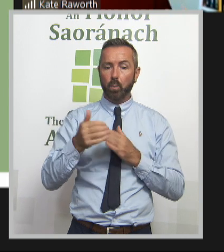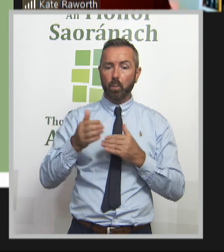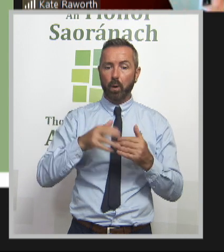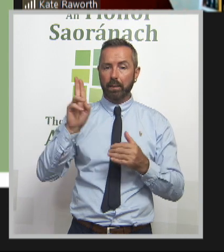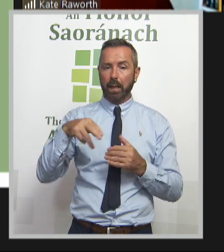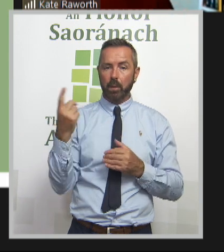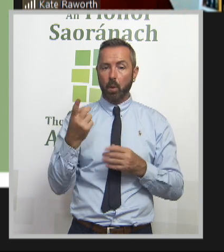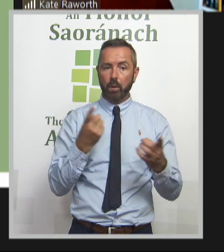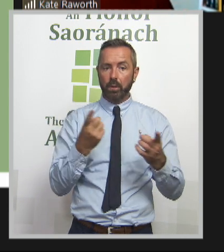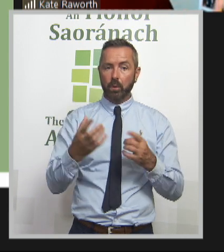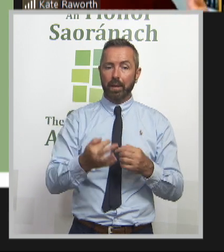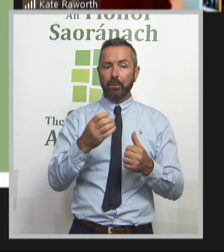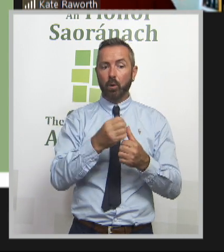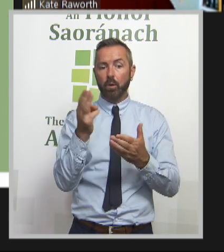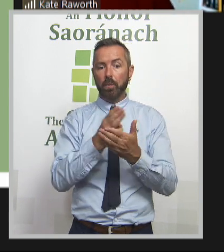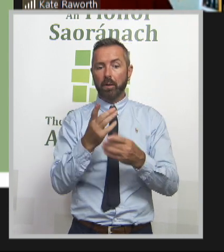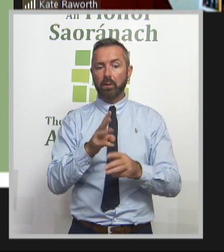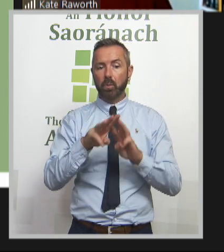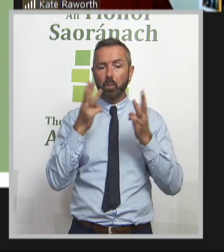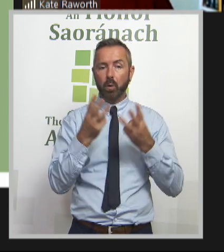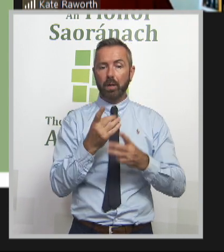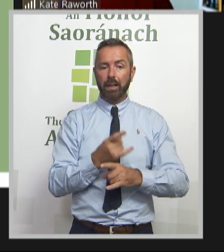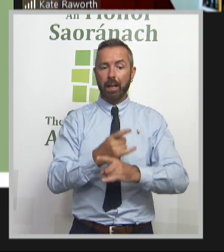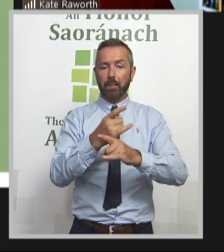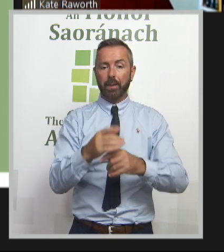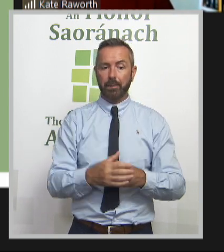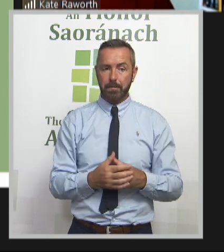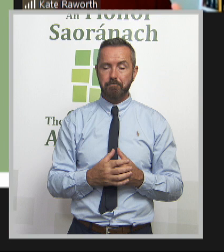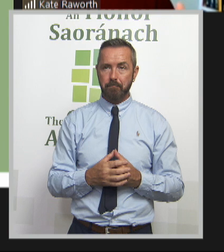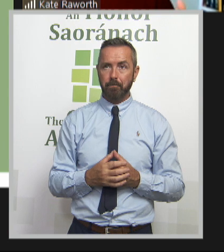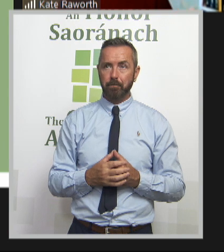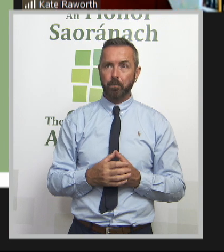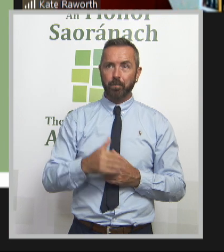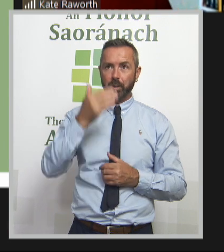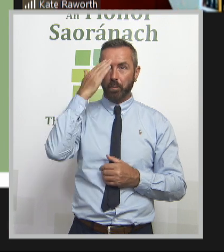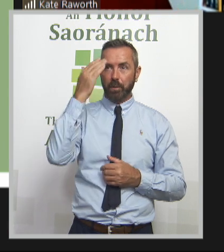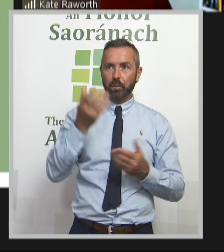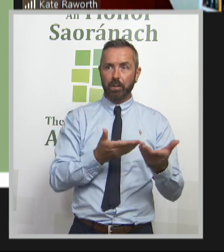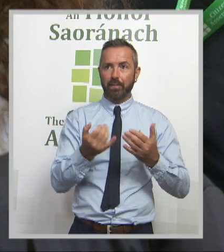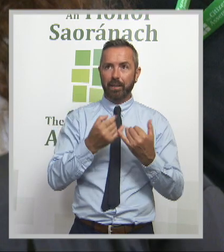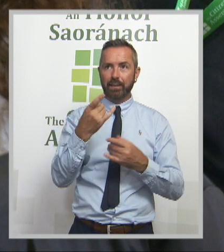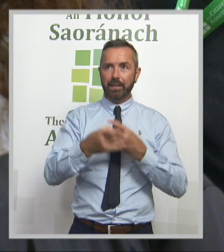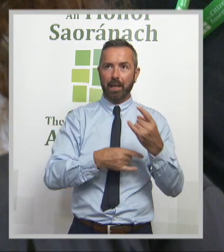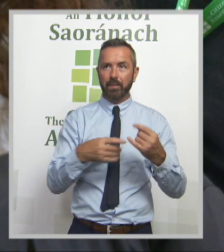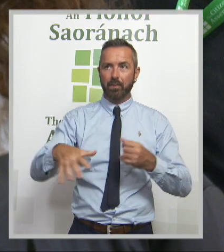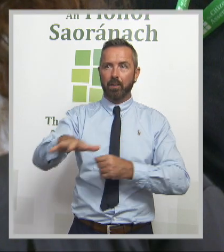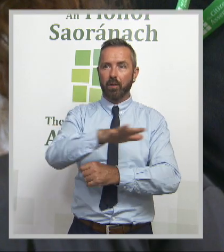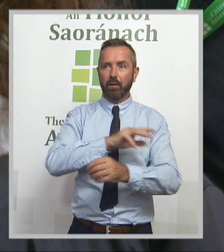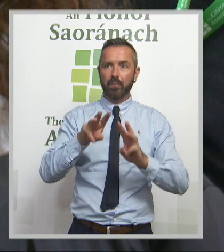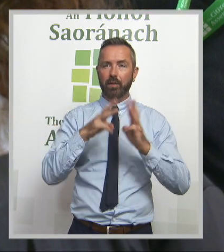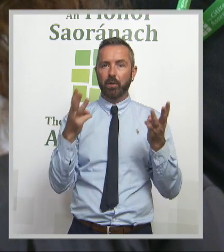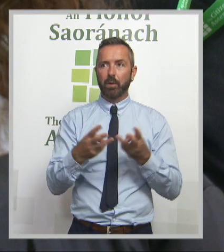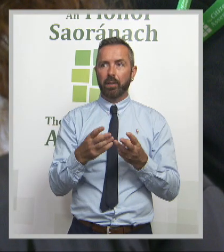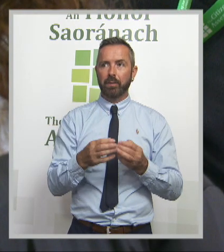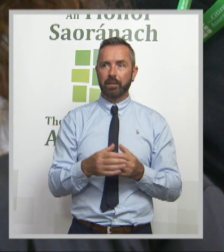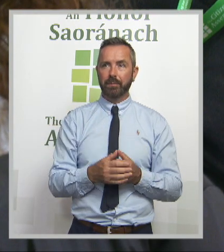it with the rest of the world? And we know that conversations like this one are happening and must be happening more all over the world to